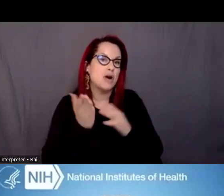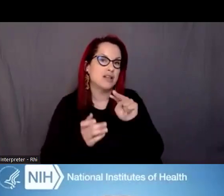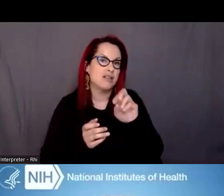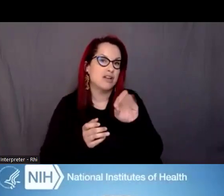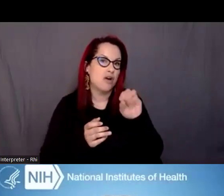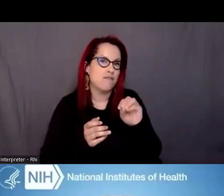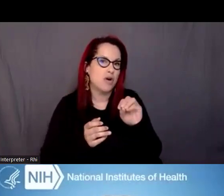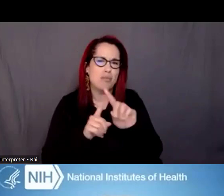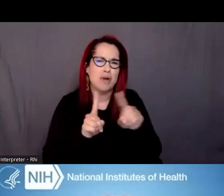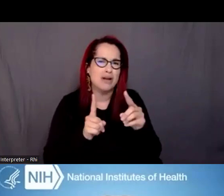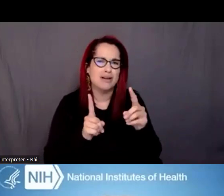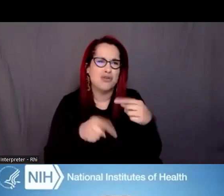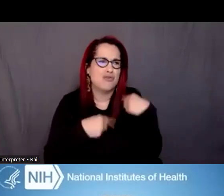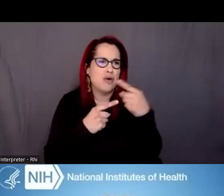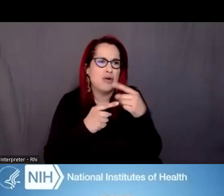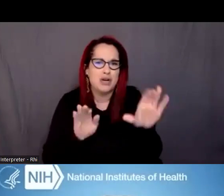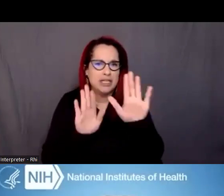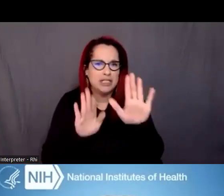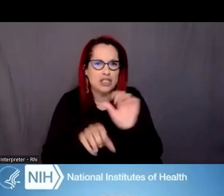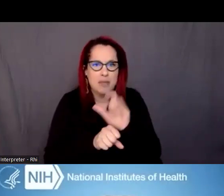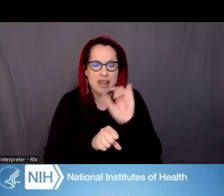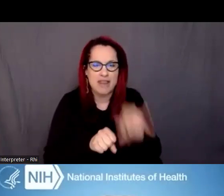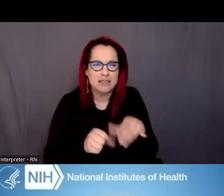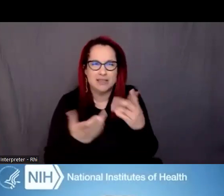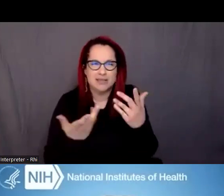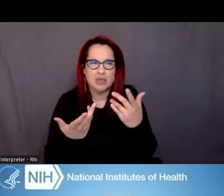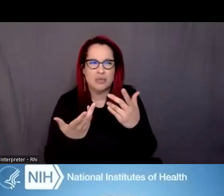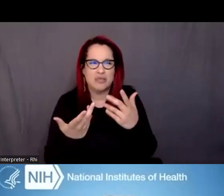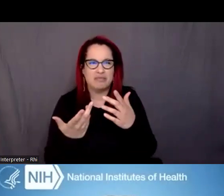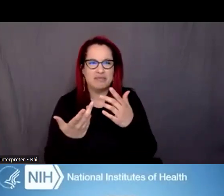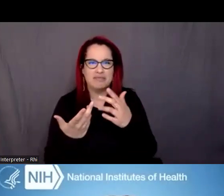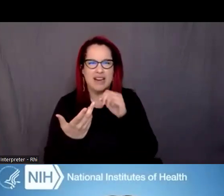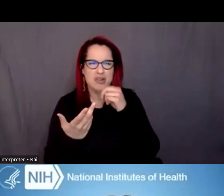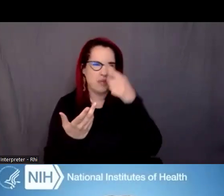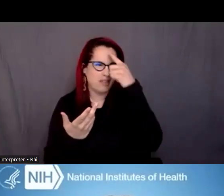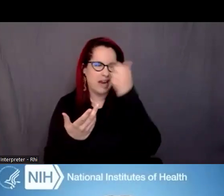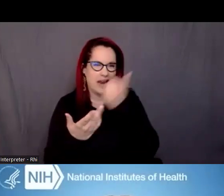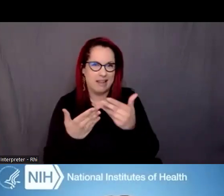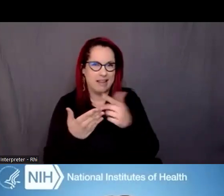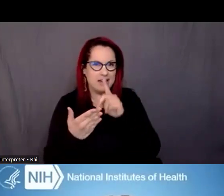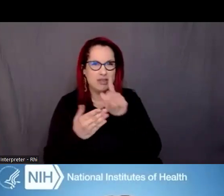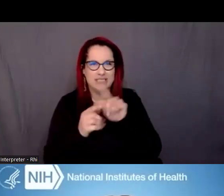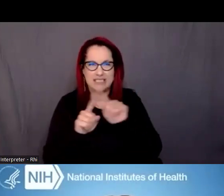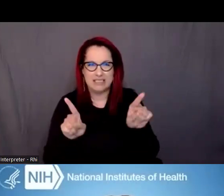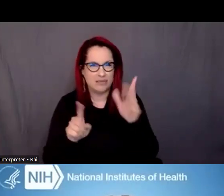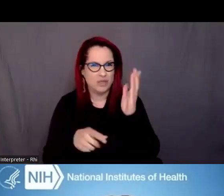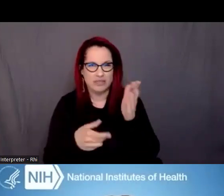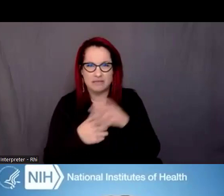that already. So I don't see that anything, you know, is going to be really different.